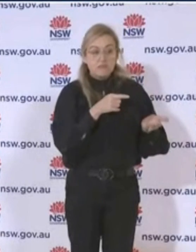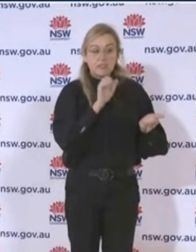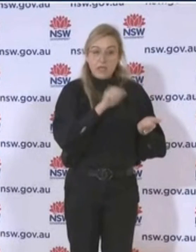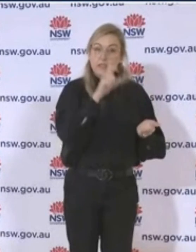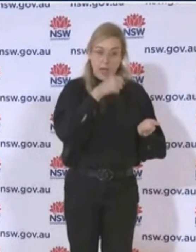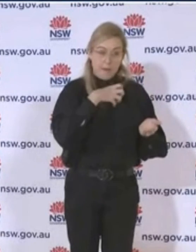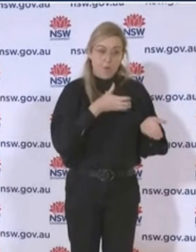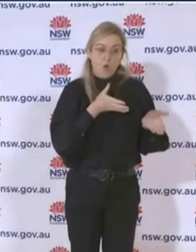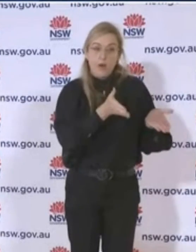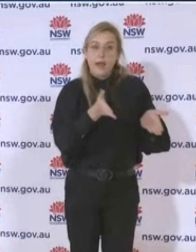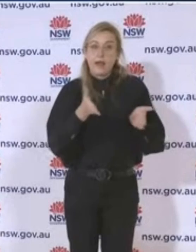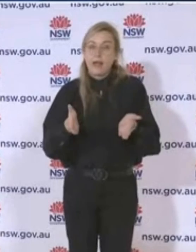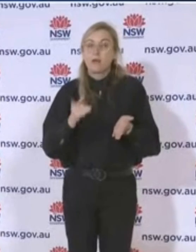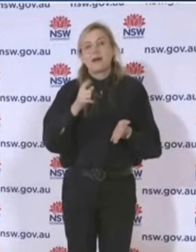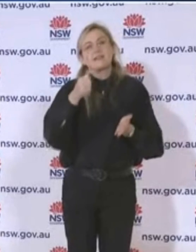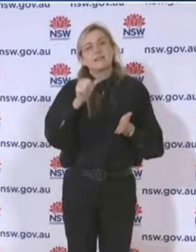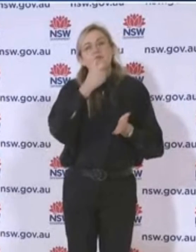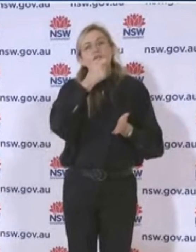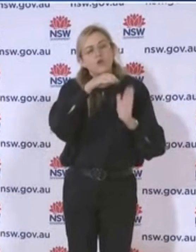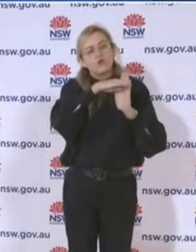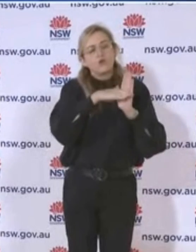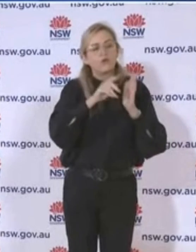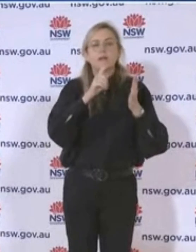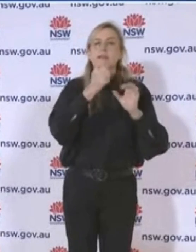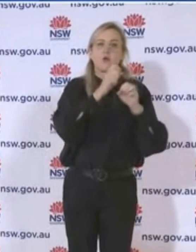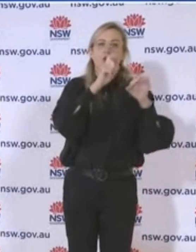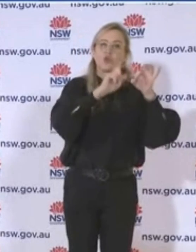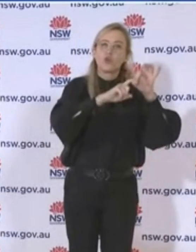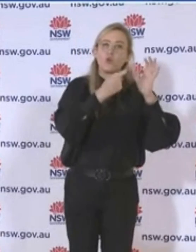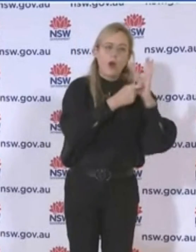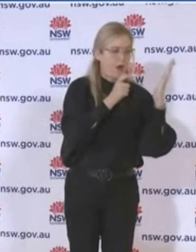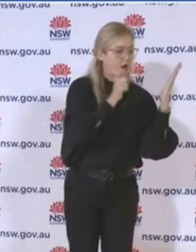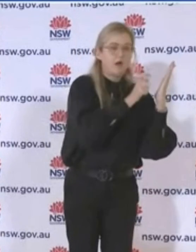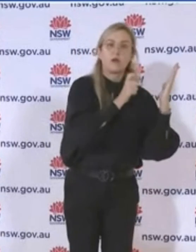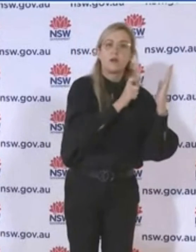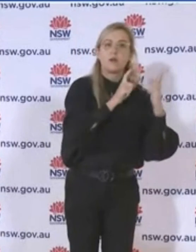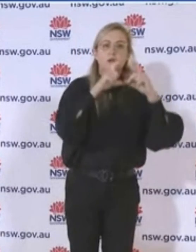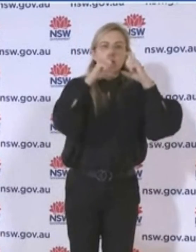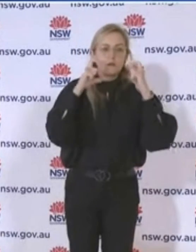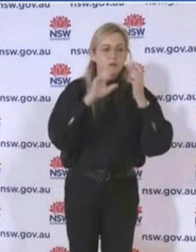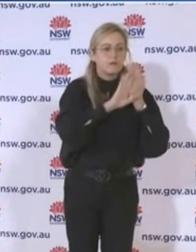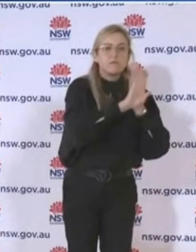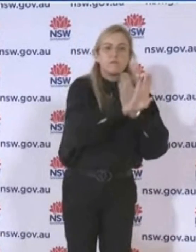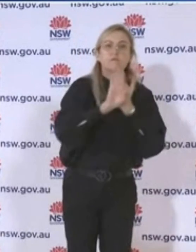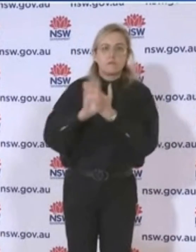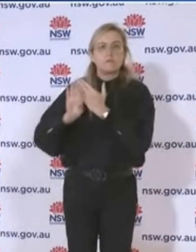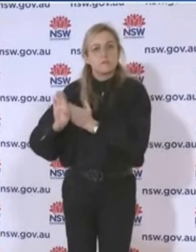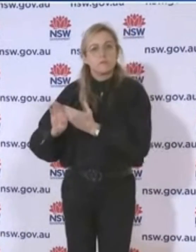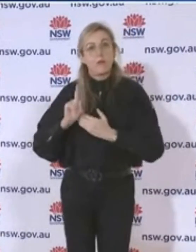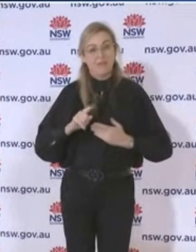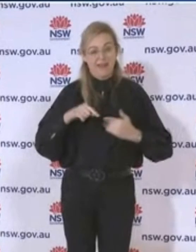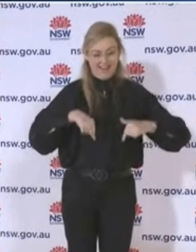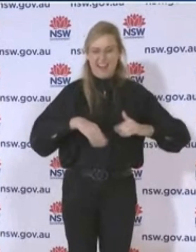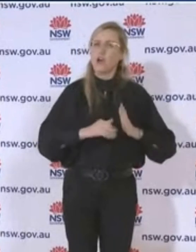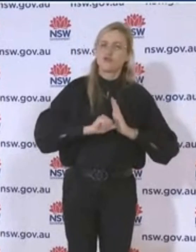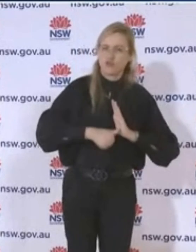mean we have good social distancing, that we follow the health guidelines, but it means a much freer existence than what we have now. We've